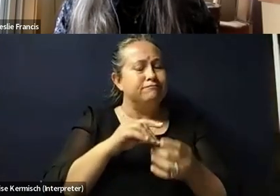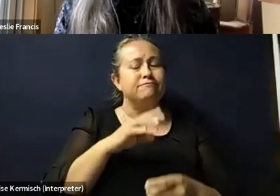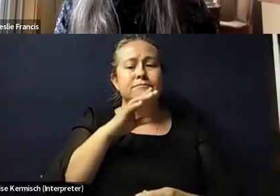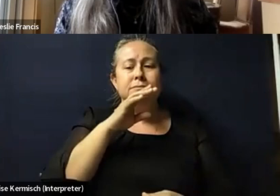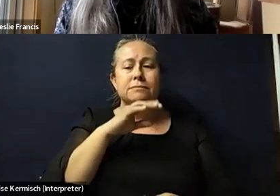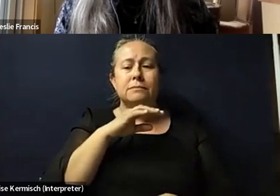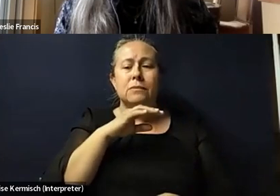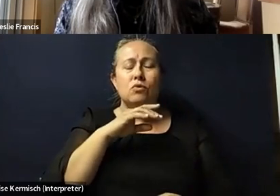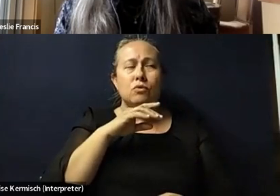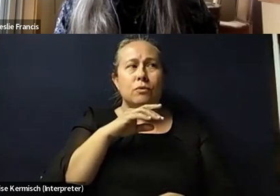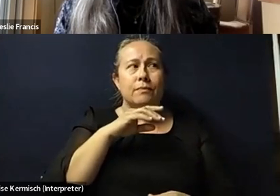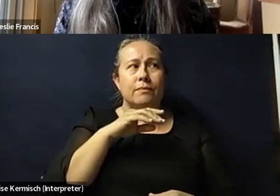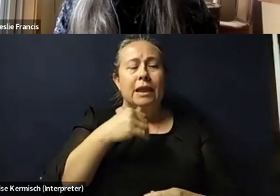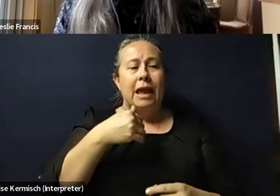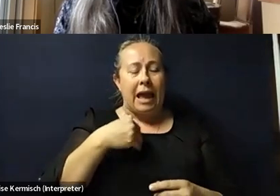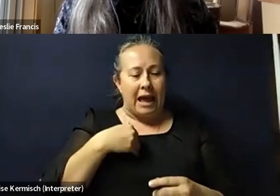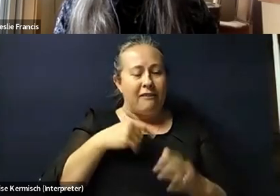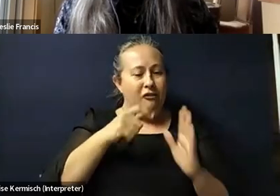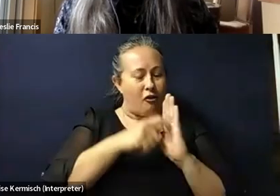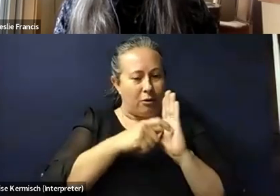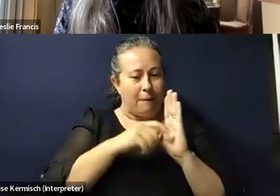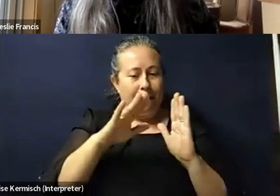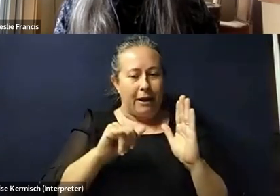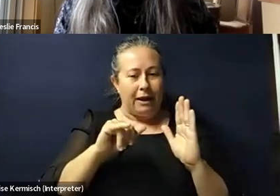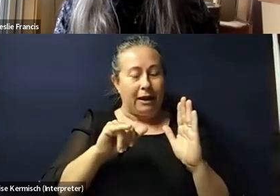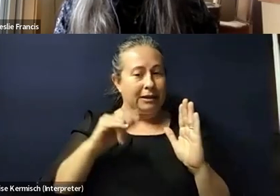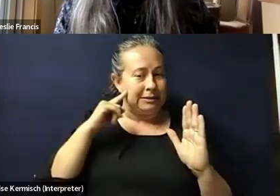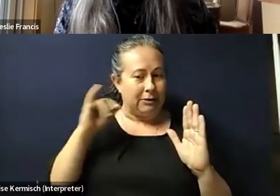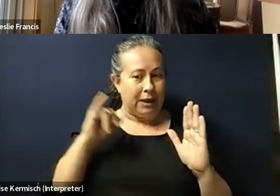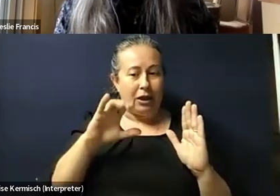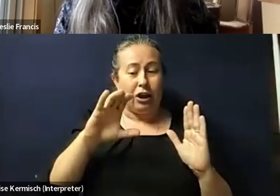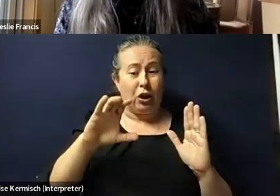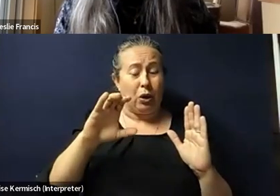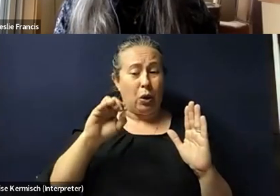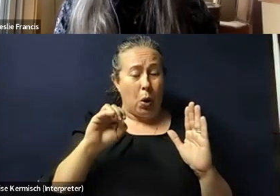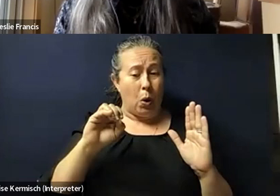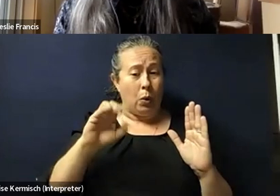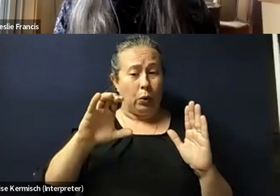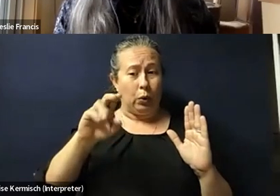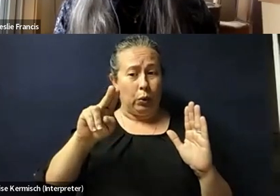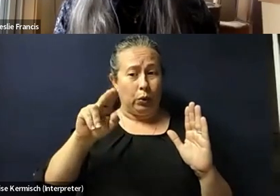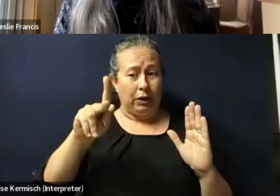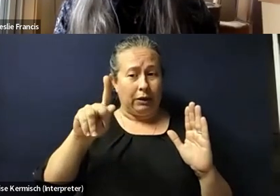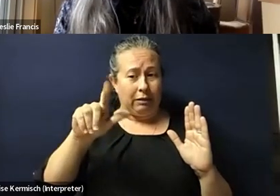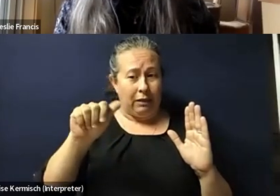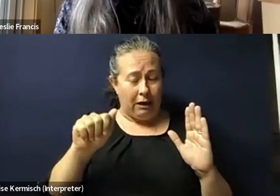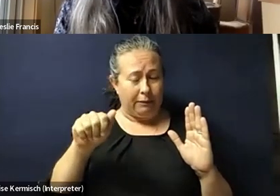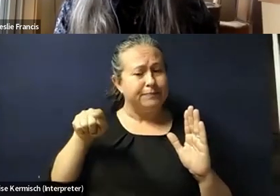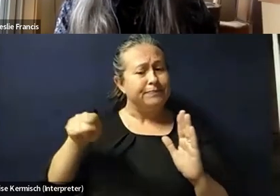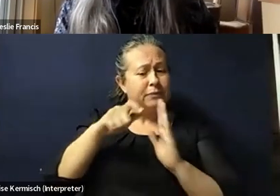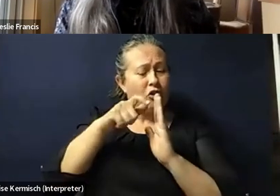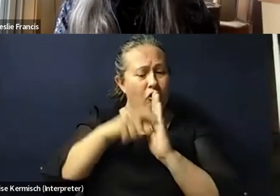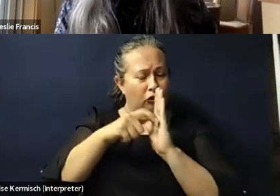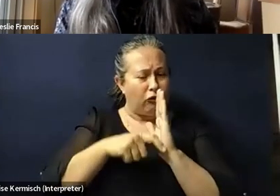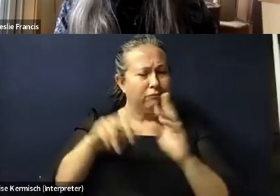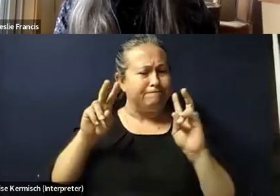brilliant article by Quil Kukla, who's the head of the Kennedy Center for Bioethics. And their article is entitled